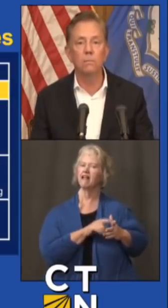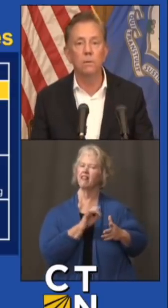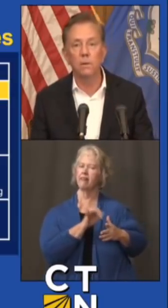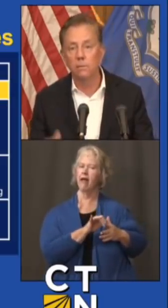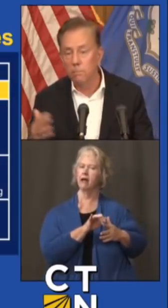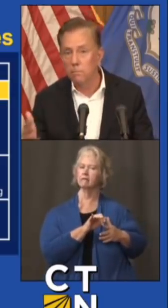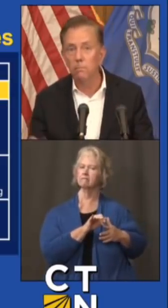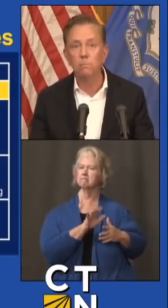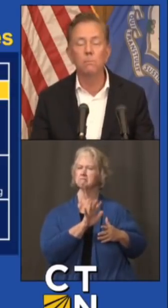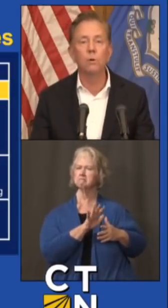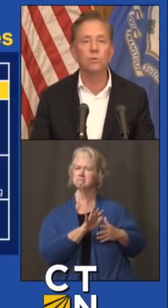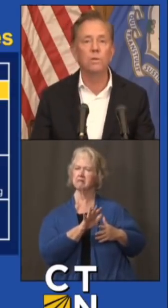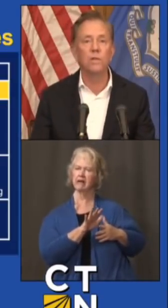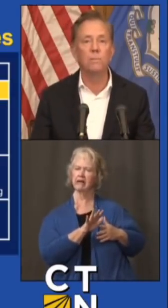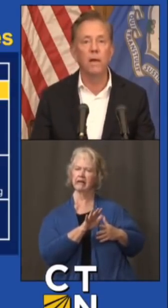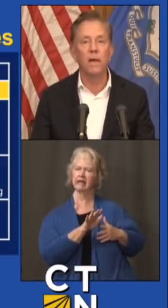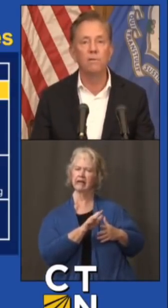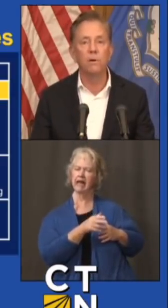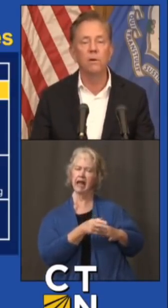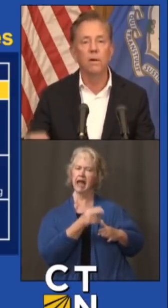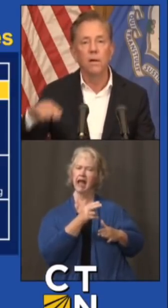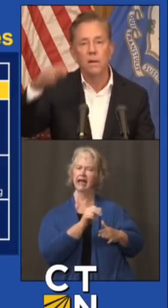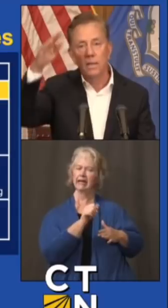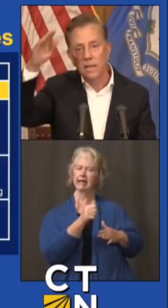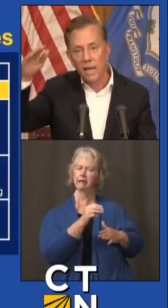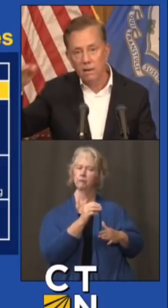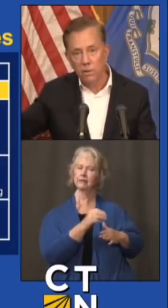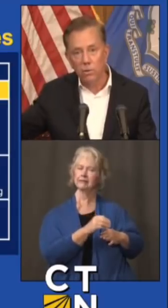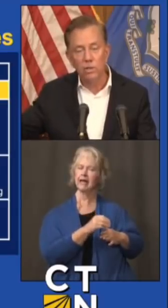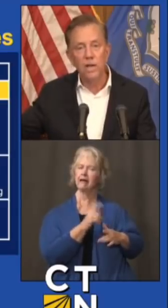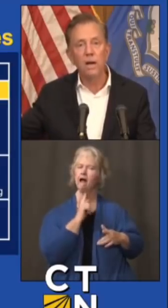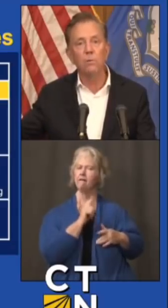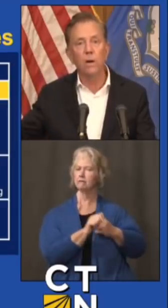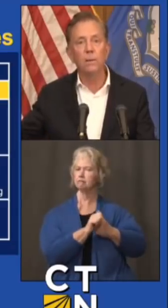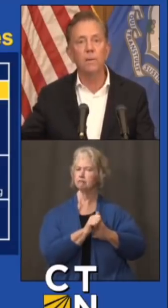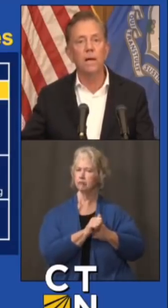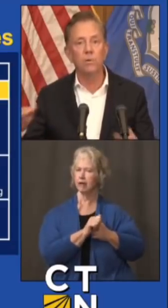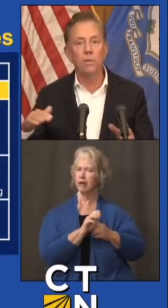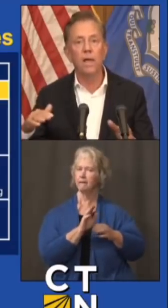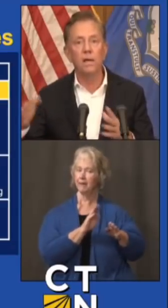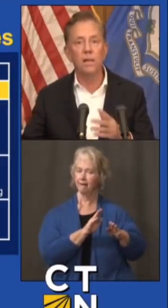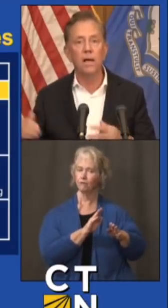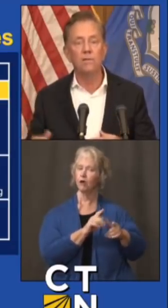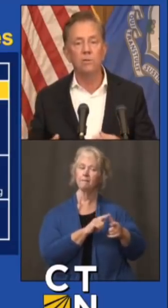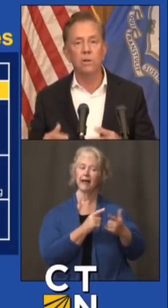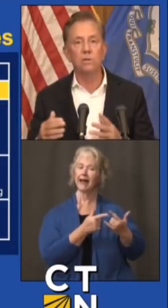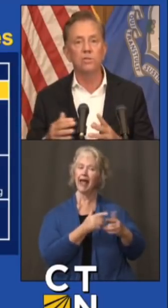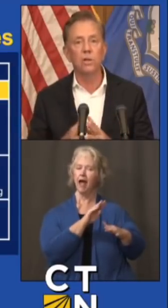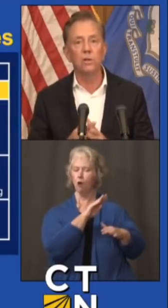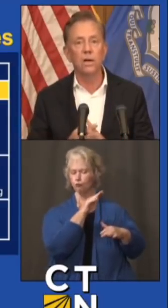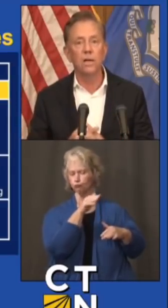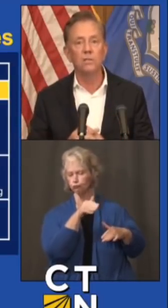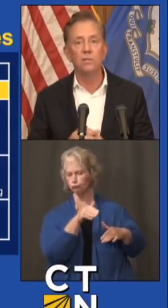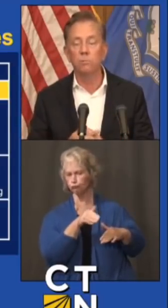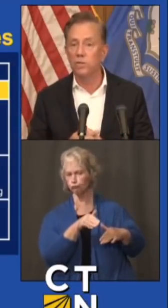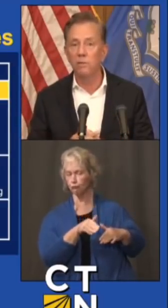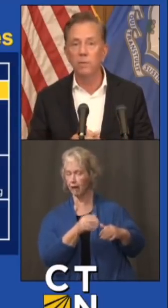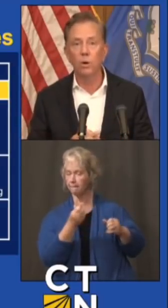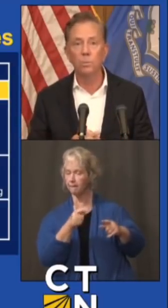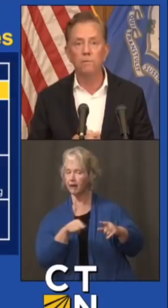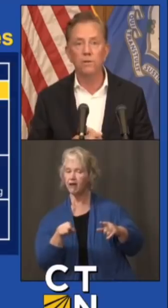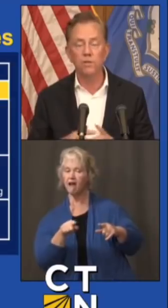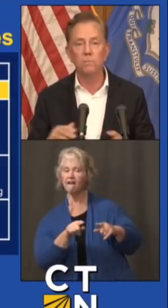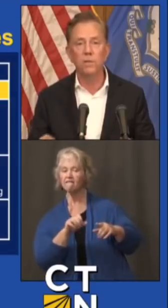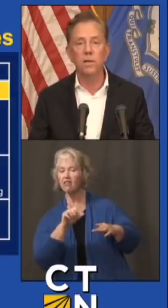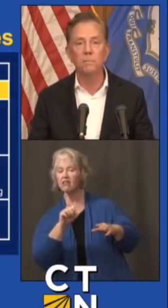were most risky behavior. Then they're on the down ramp now, and they and a lot of those other southern colleges, which have been